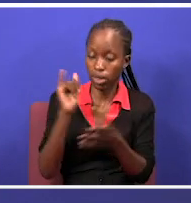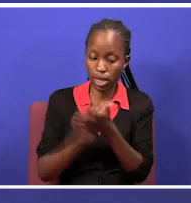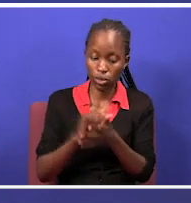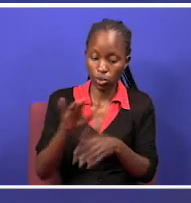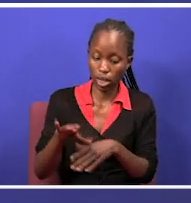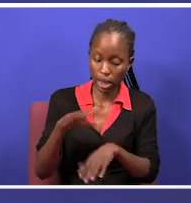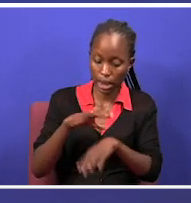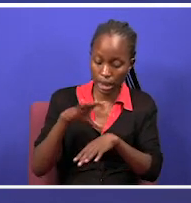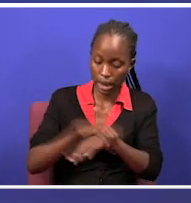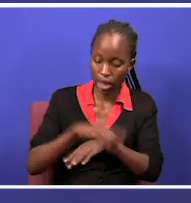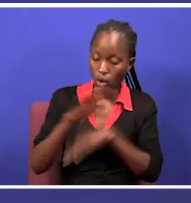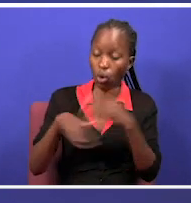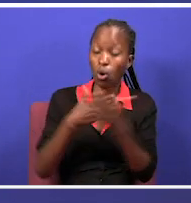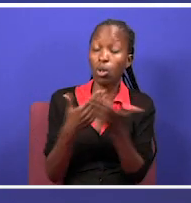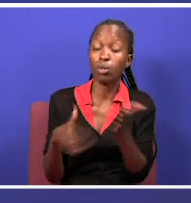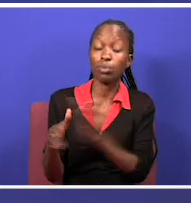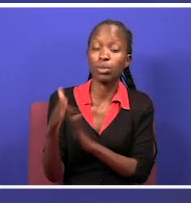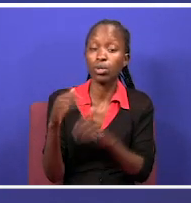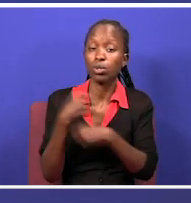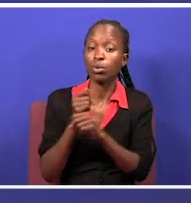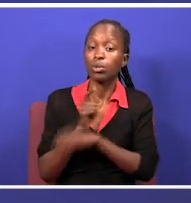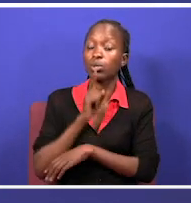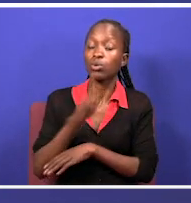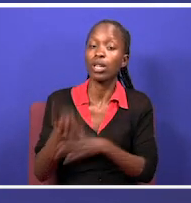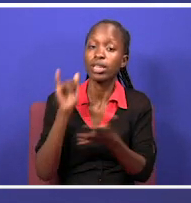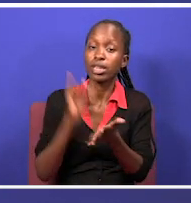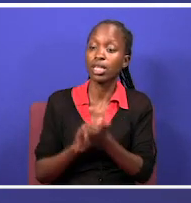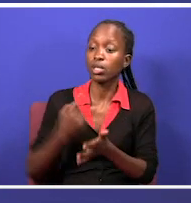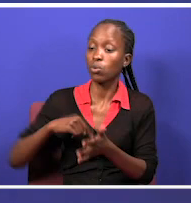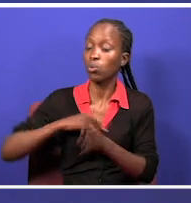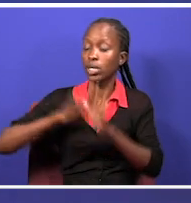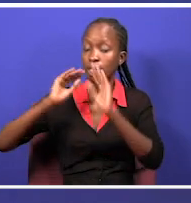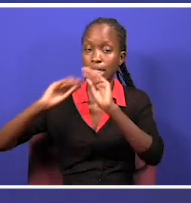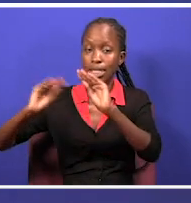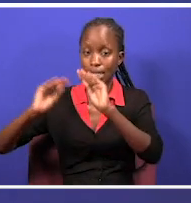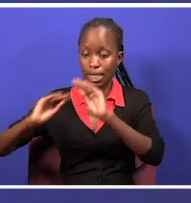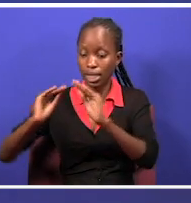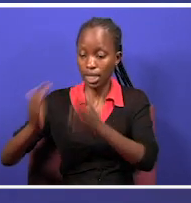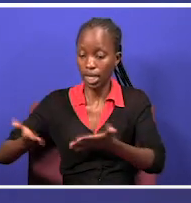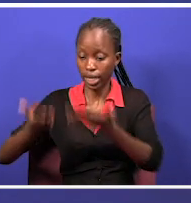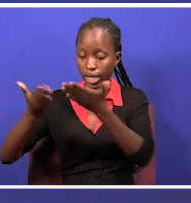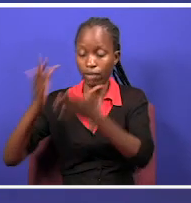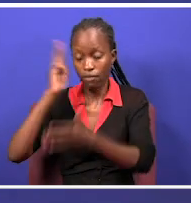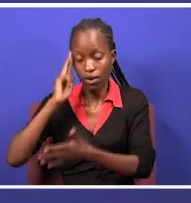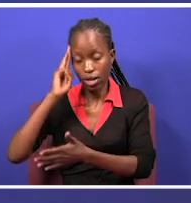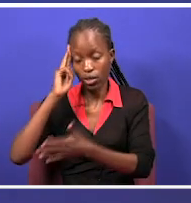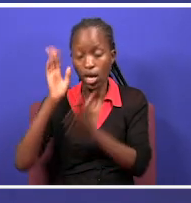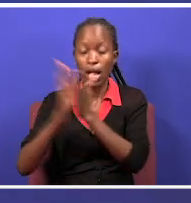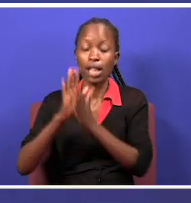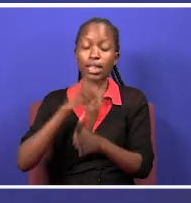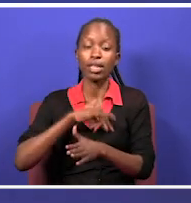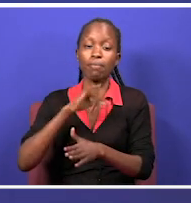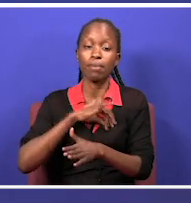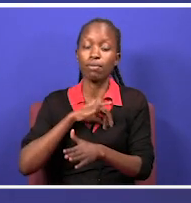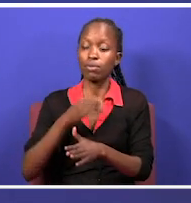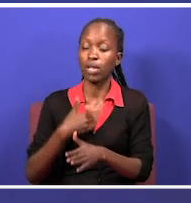opportunity to make sure that we teach and give reasons and the benefits